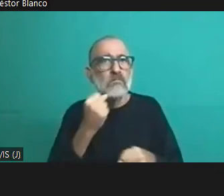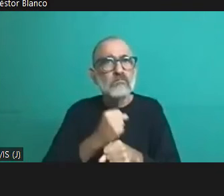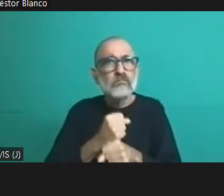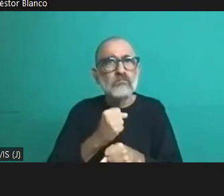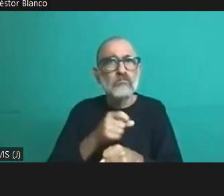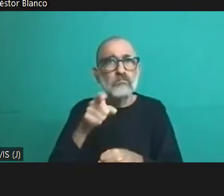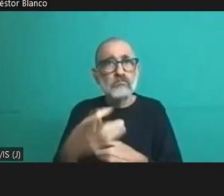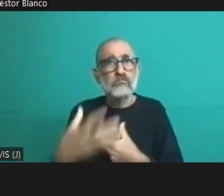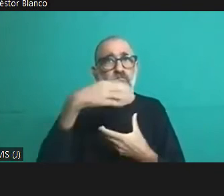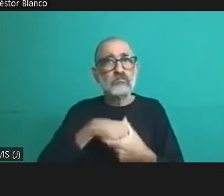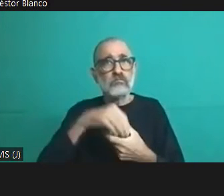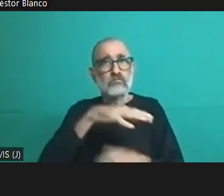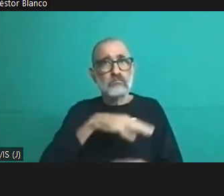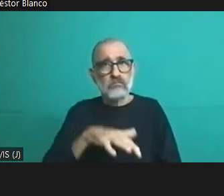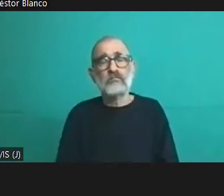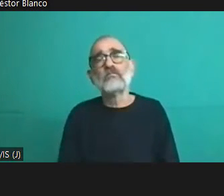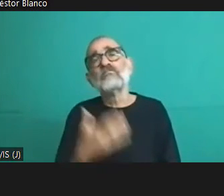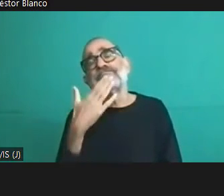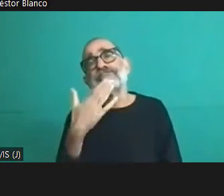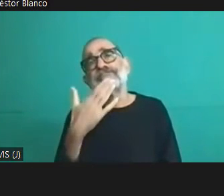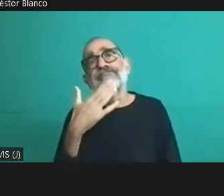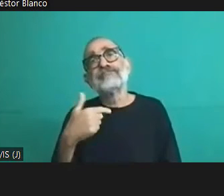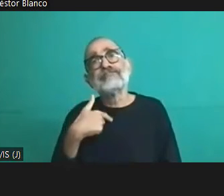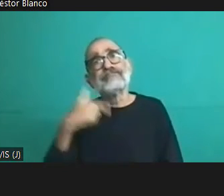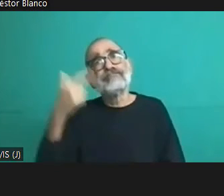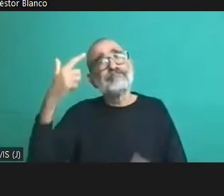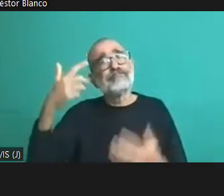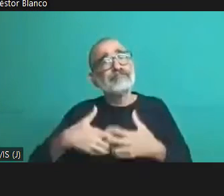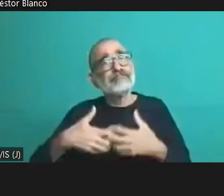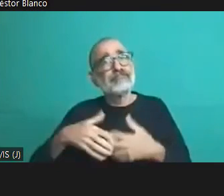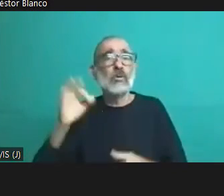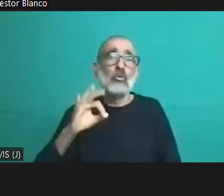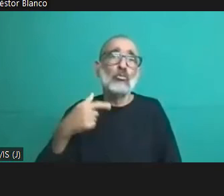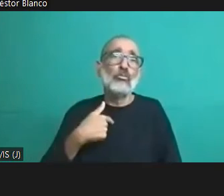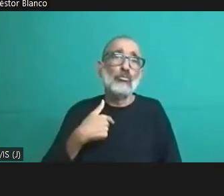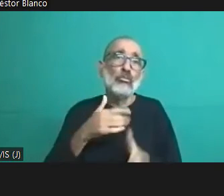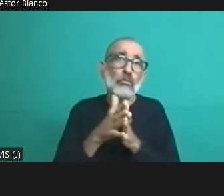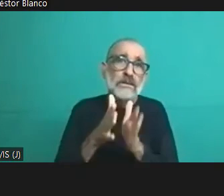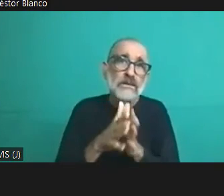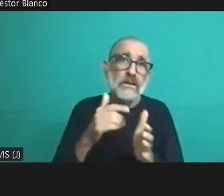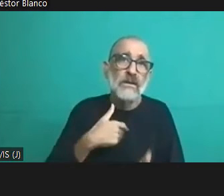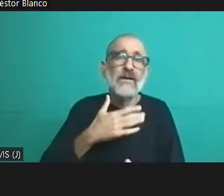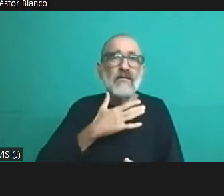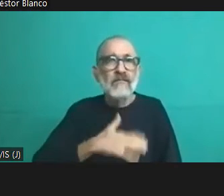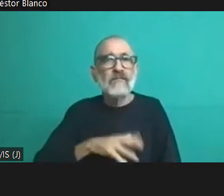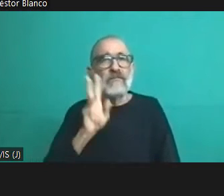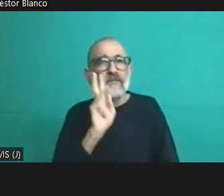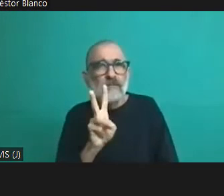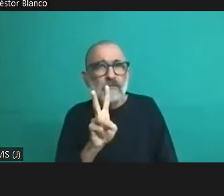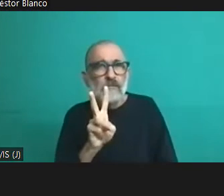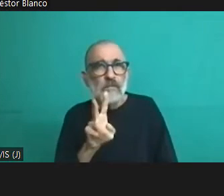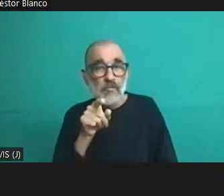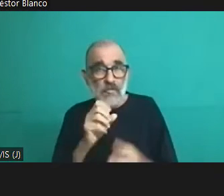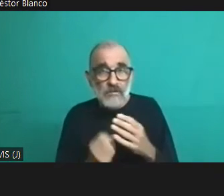should look at the initiatives at the emergency medical teams to take it as a reference or